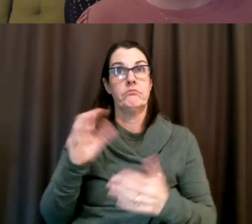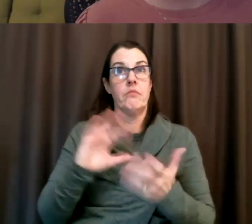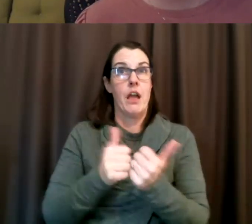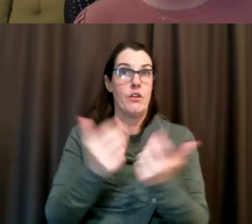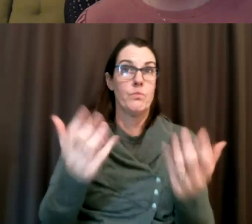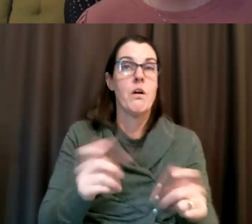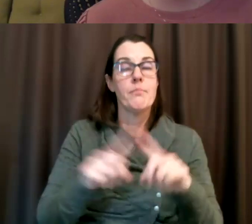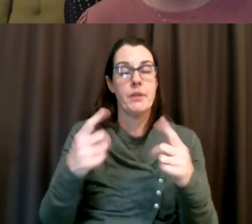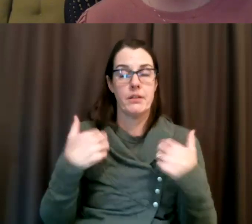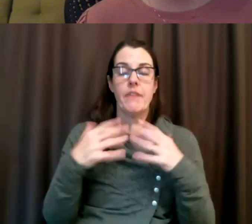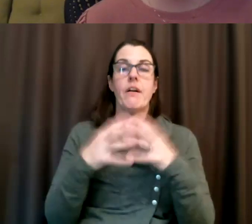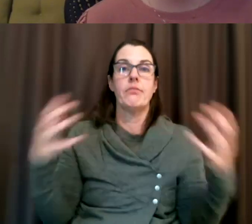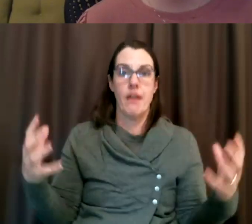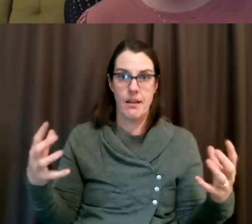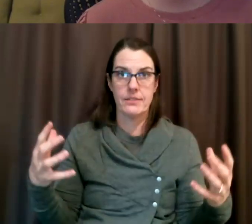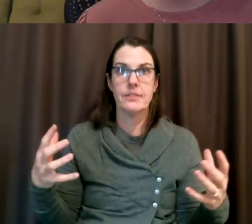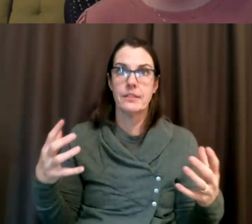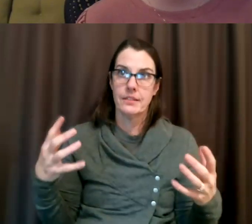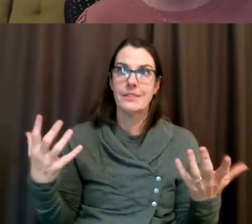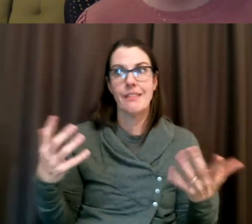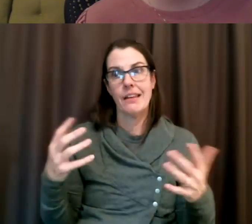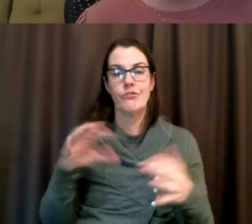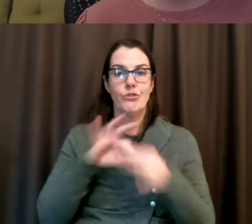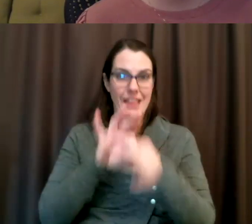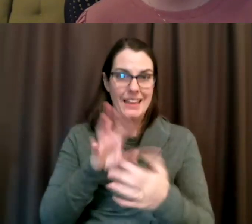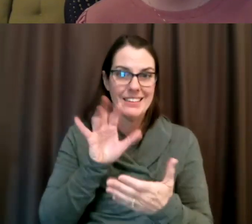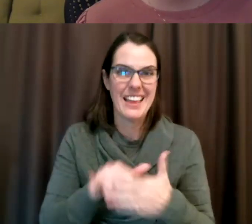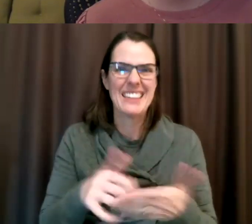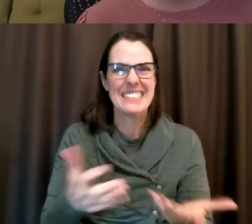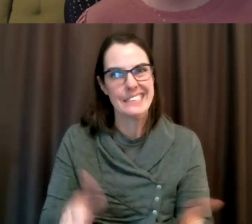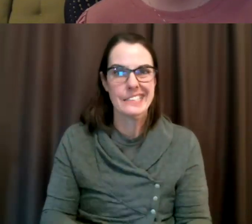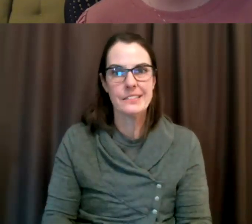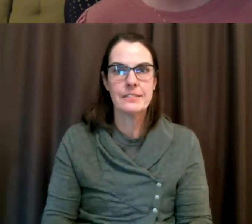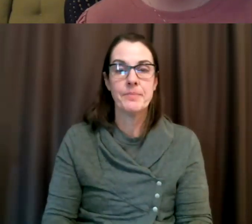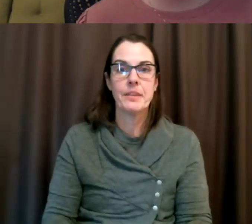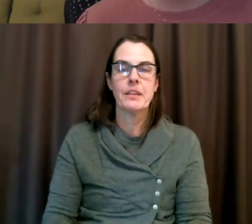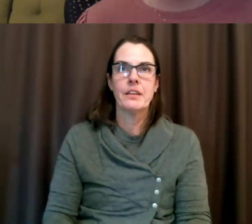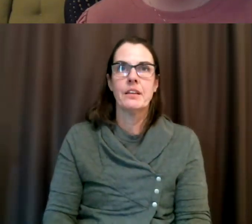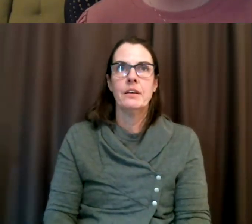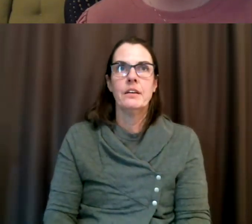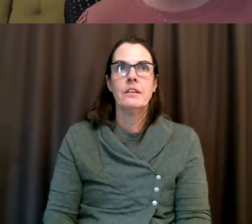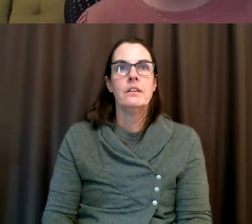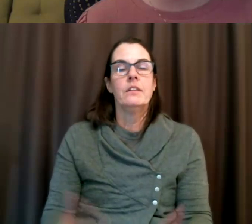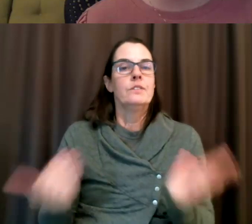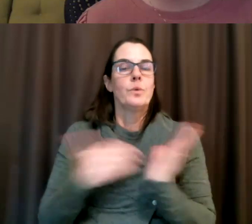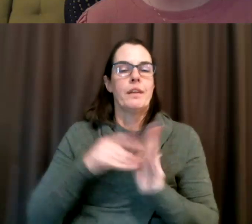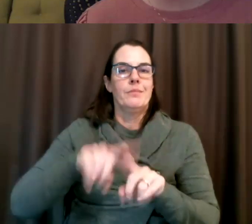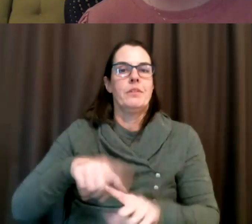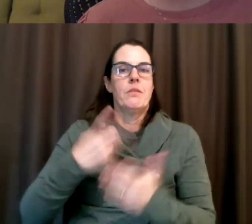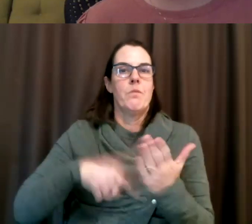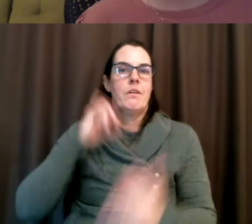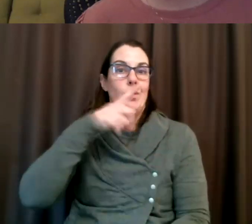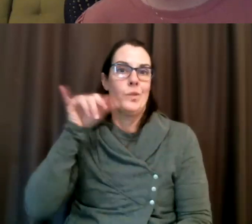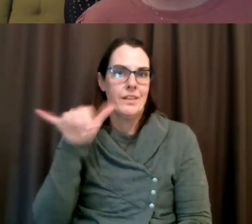there's a lot that goes into that. So, it kind of just depends on what you're looking for, right? Are you